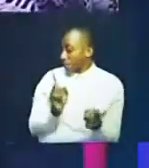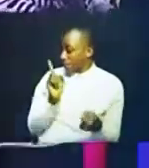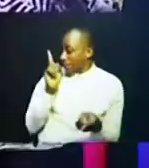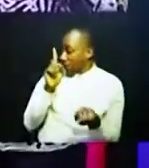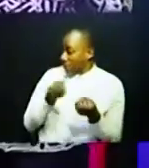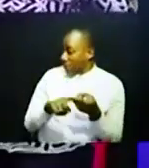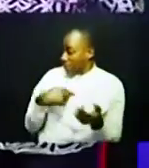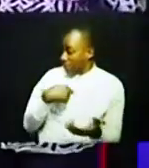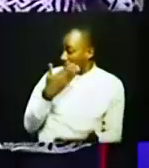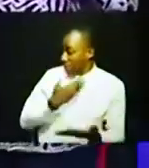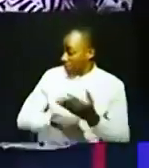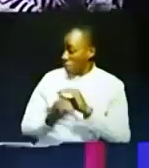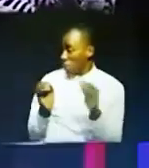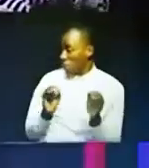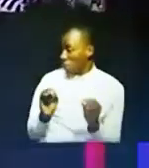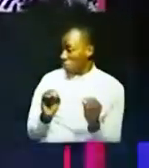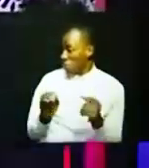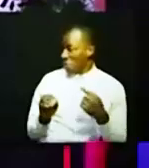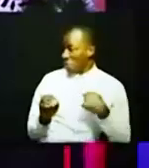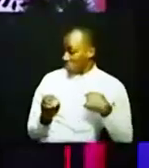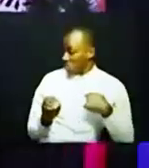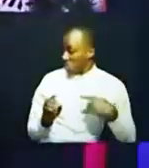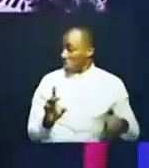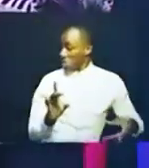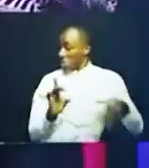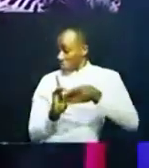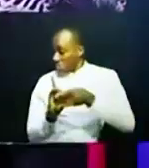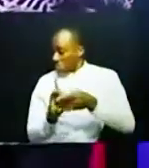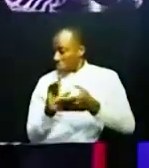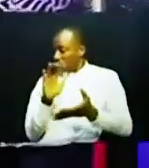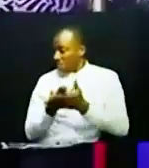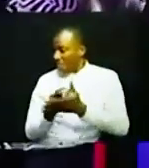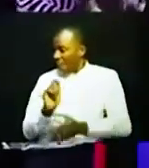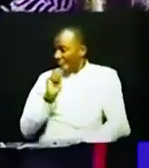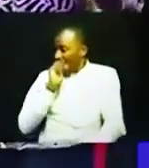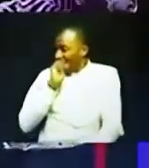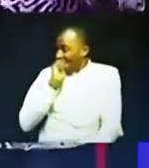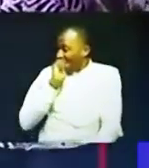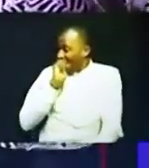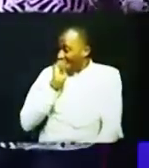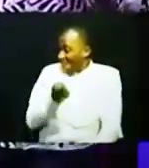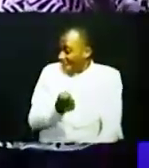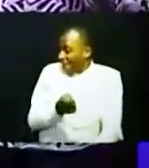But until that time, nothing you knew where. I shall not be part of it.